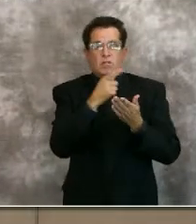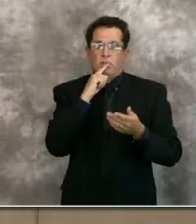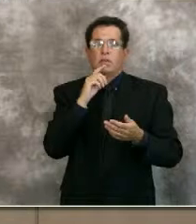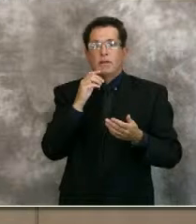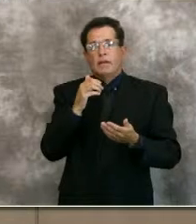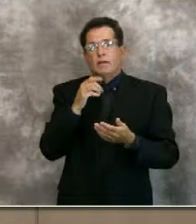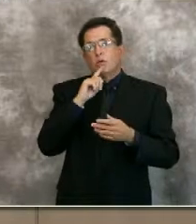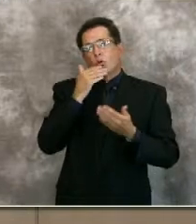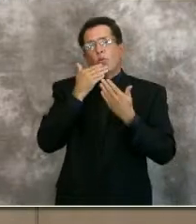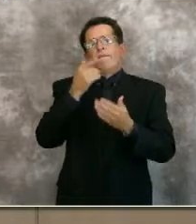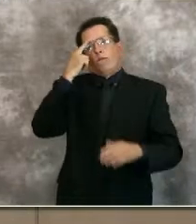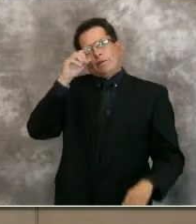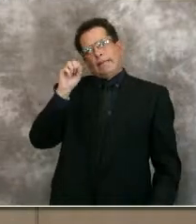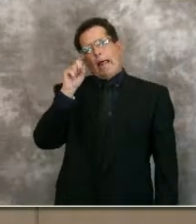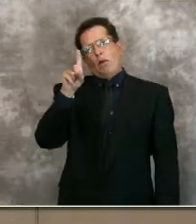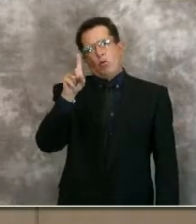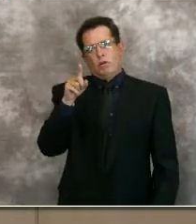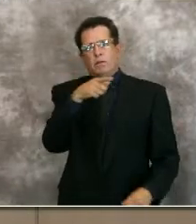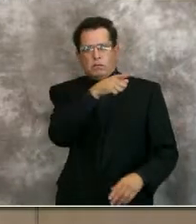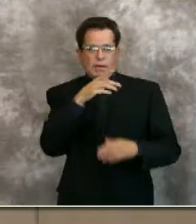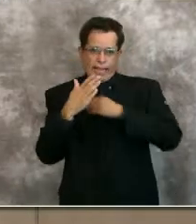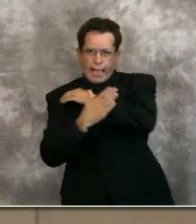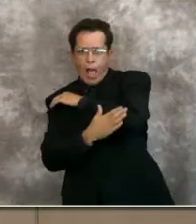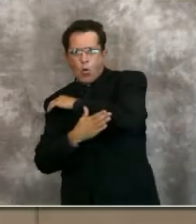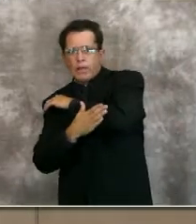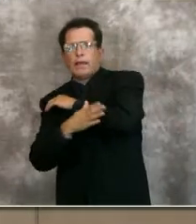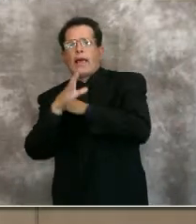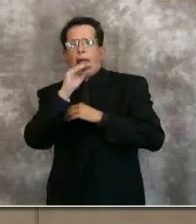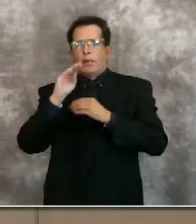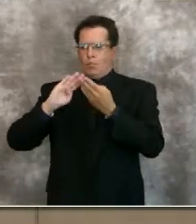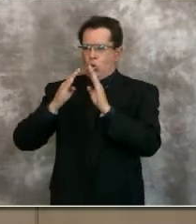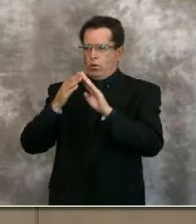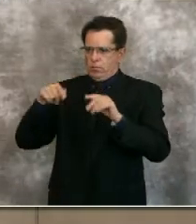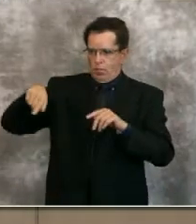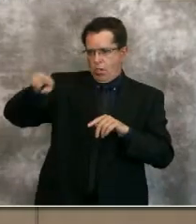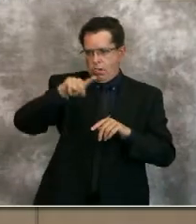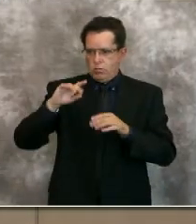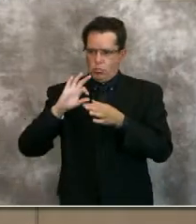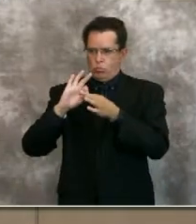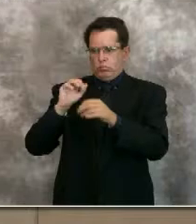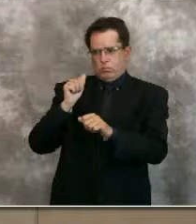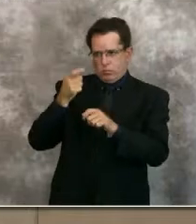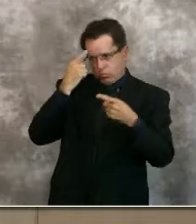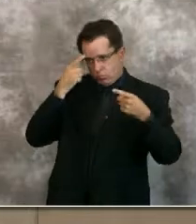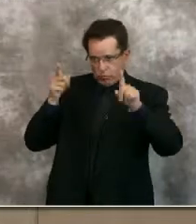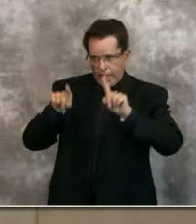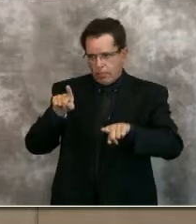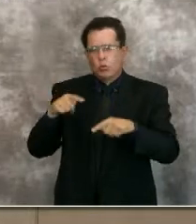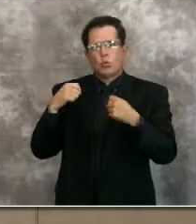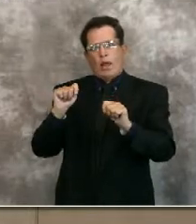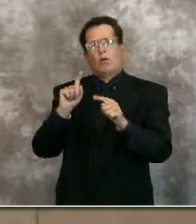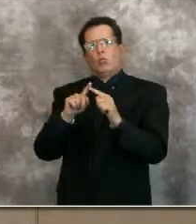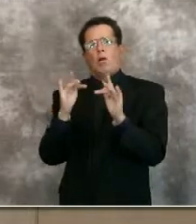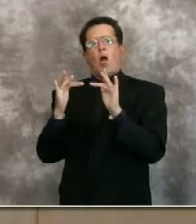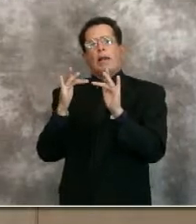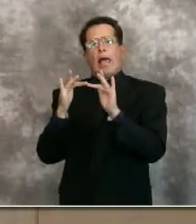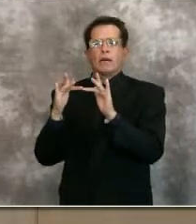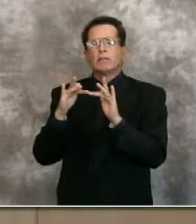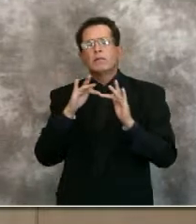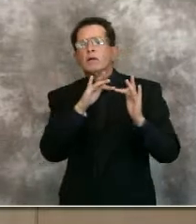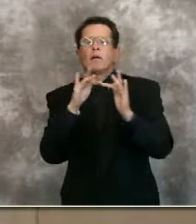we have both county employees and community workers coming together and trying to make sure we can make those contacts successfully.